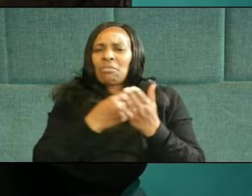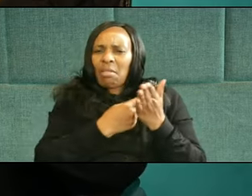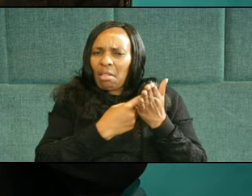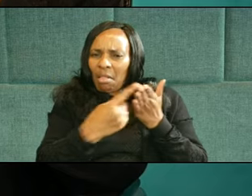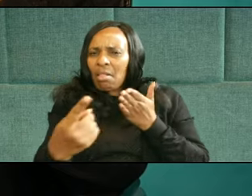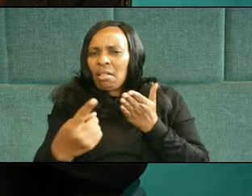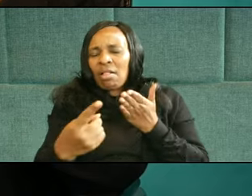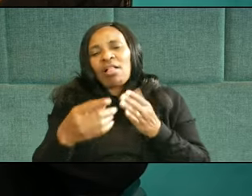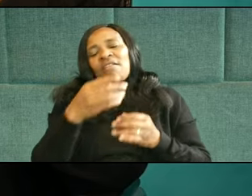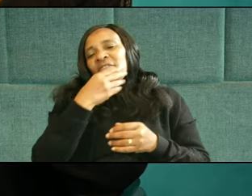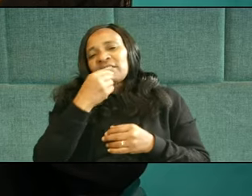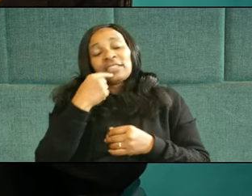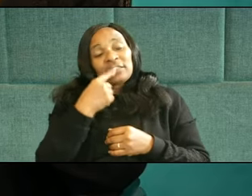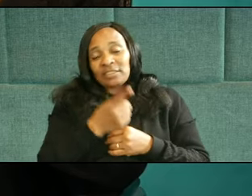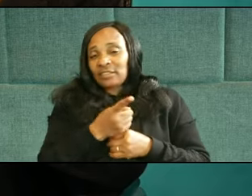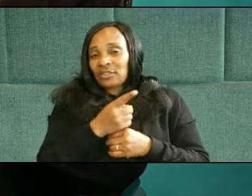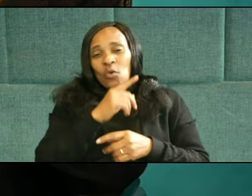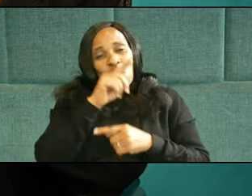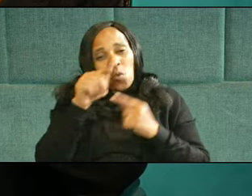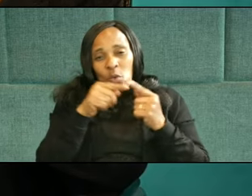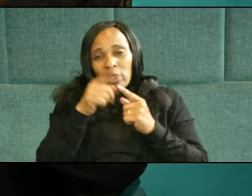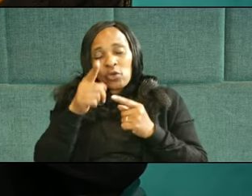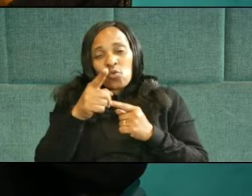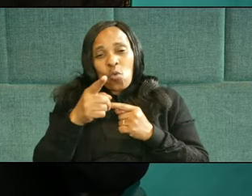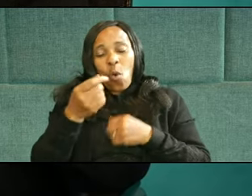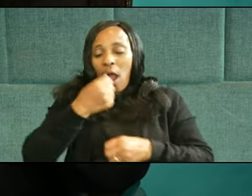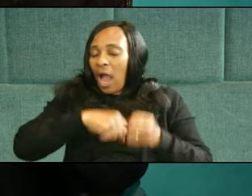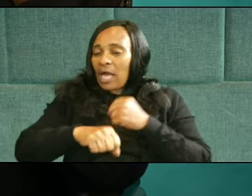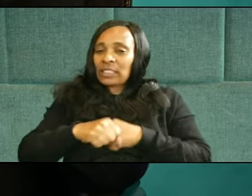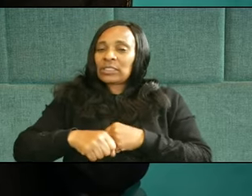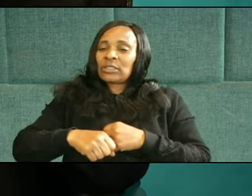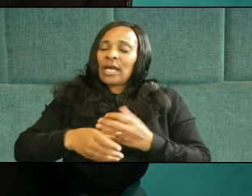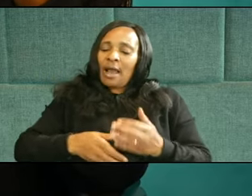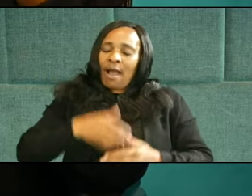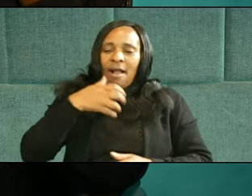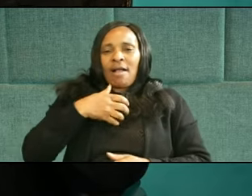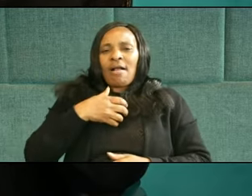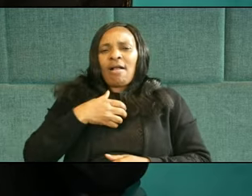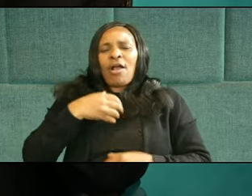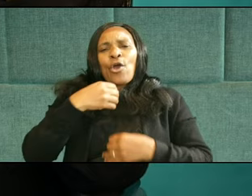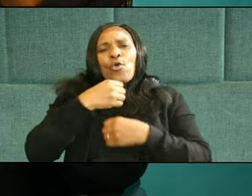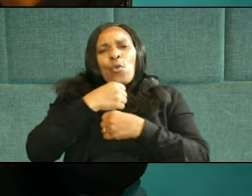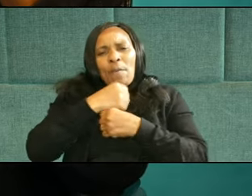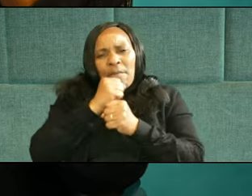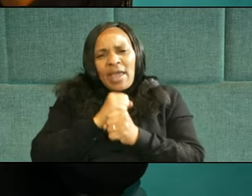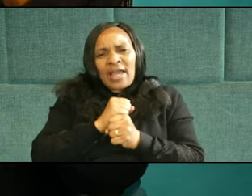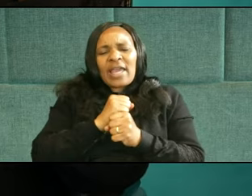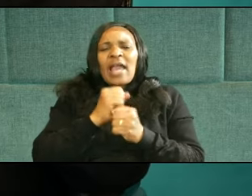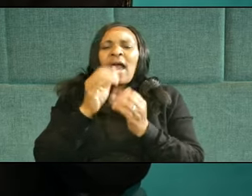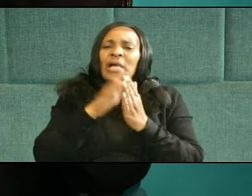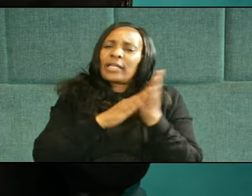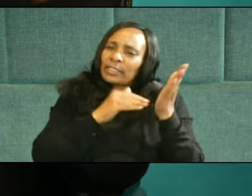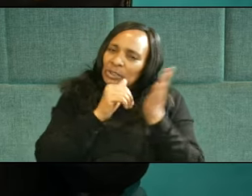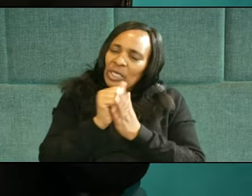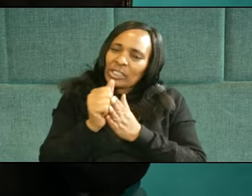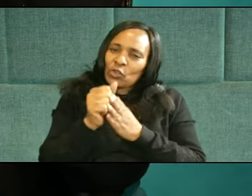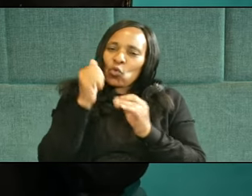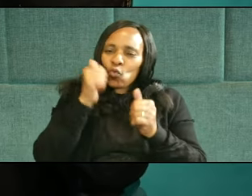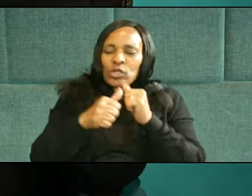father told him, when you act out in anger, you make a damage that is irreparable.